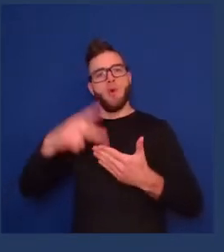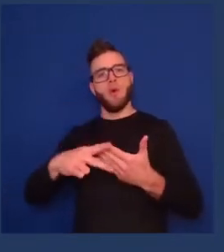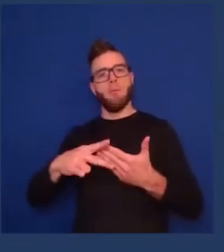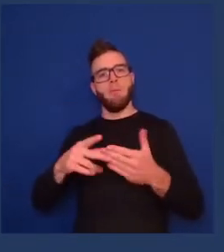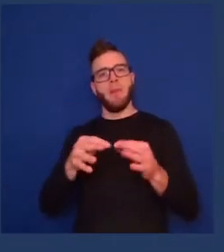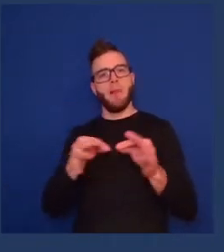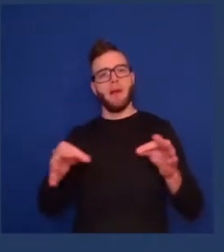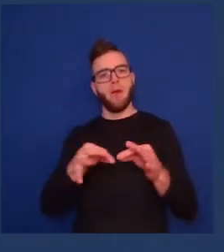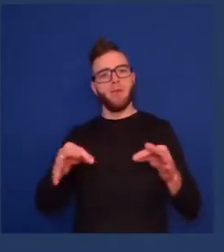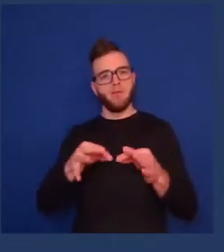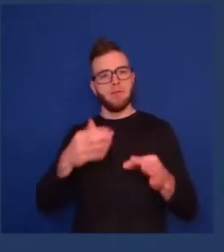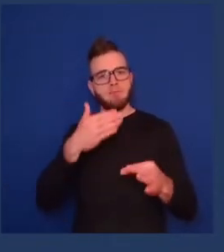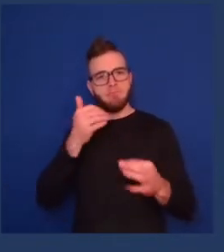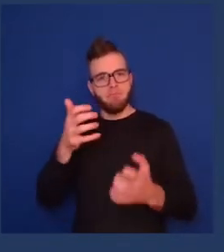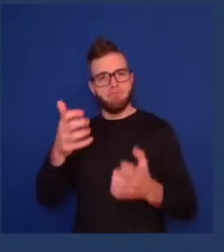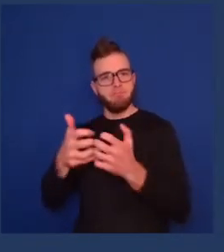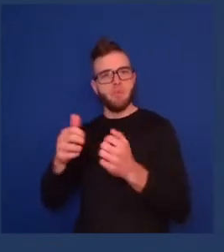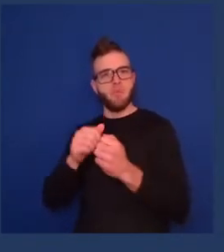people with disabilities,